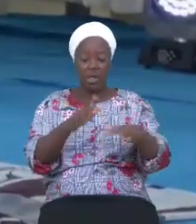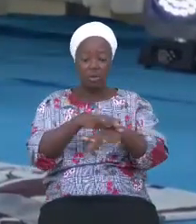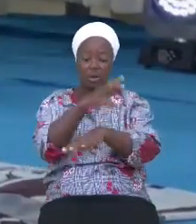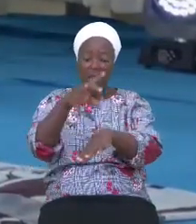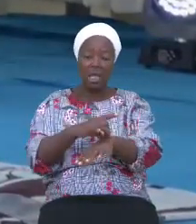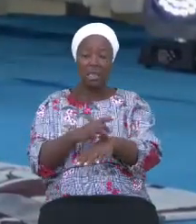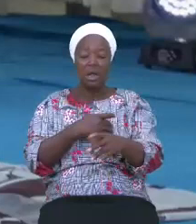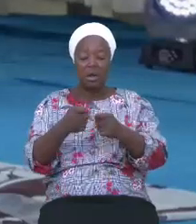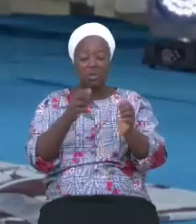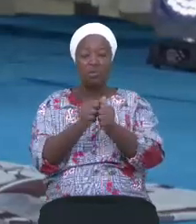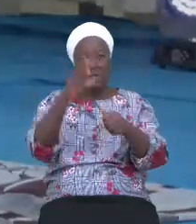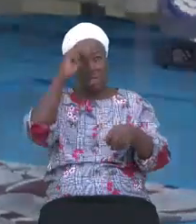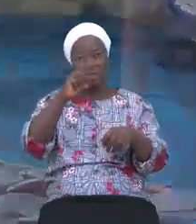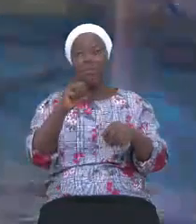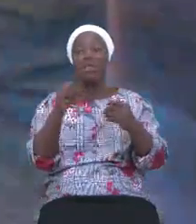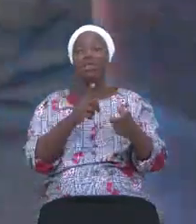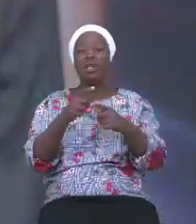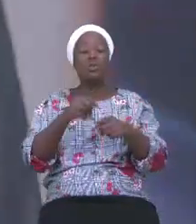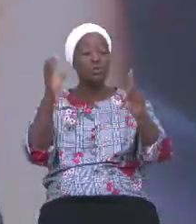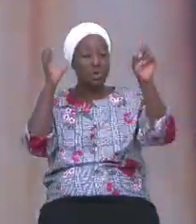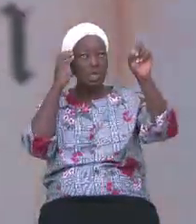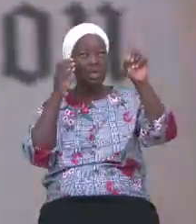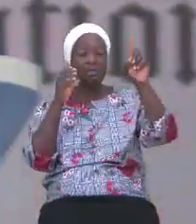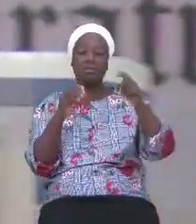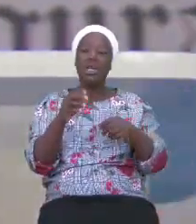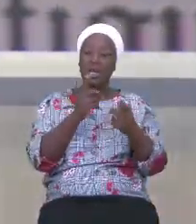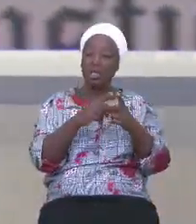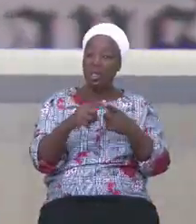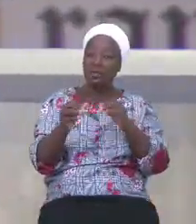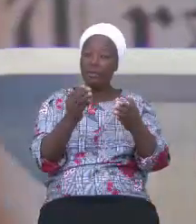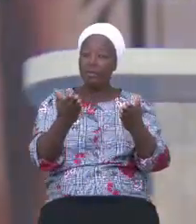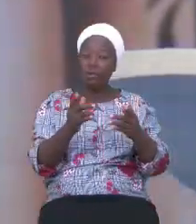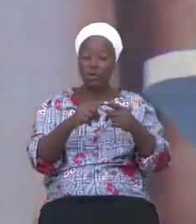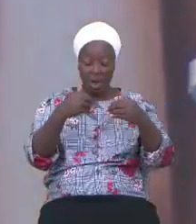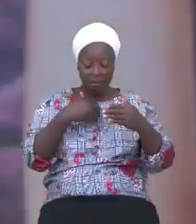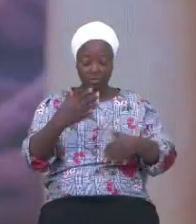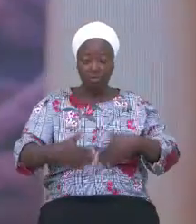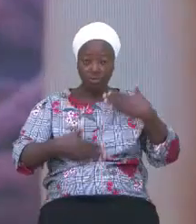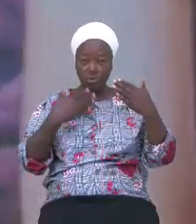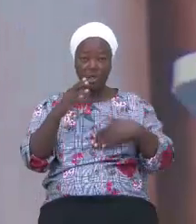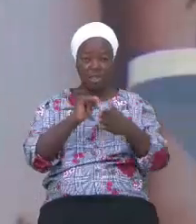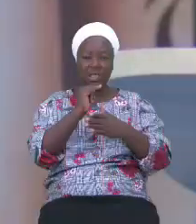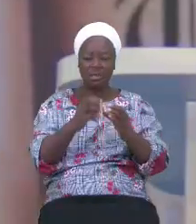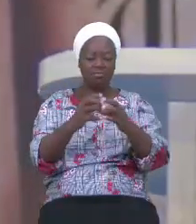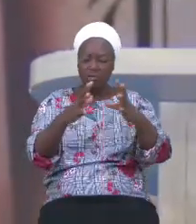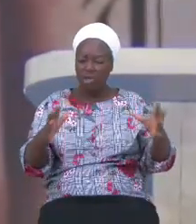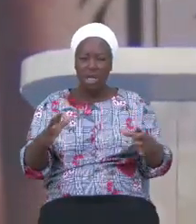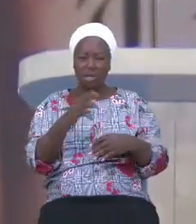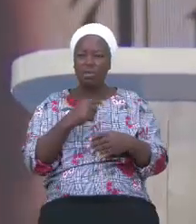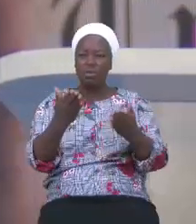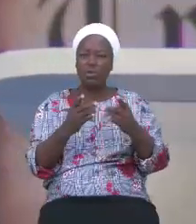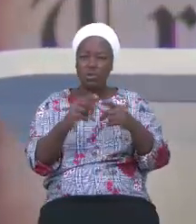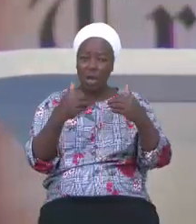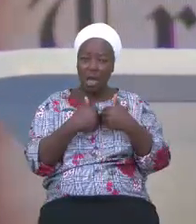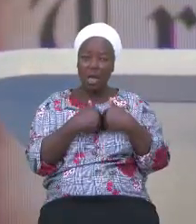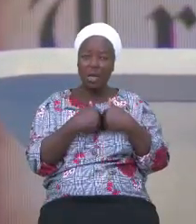in the millennial reign, you hear him. If you want to have joy unspeakable, if you have to have life, if